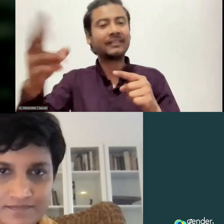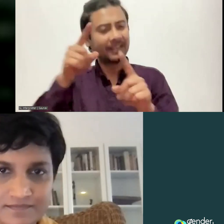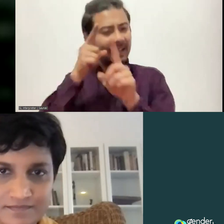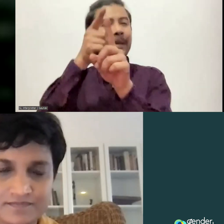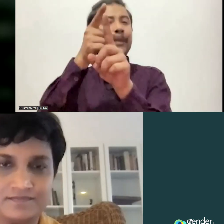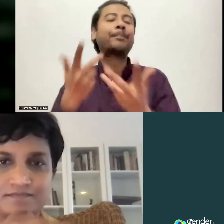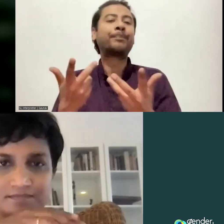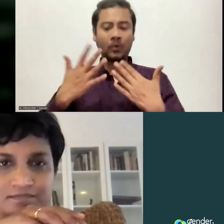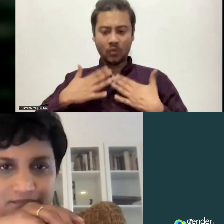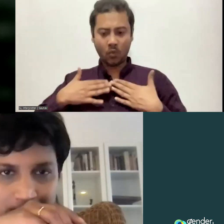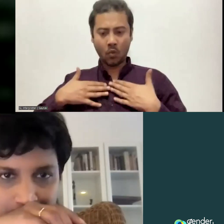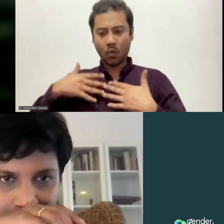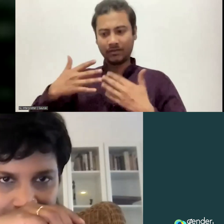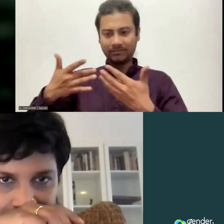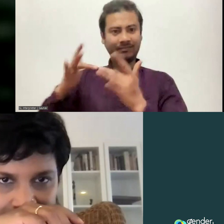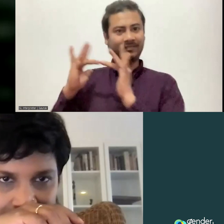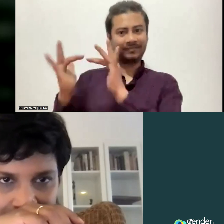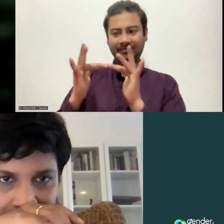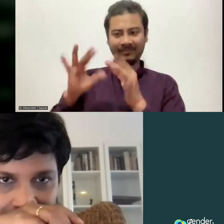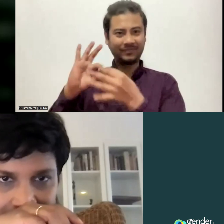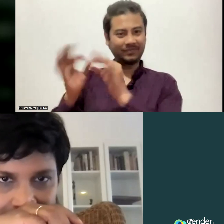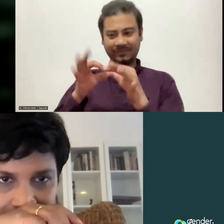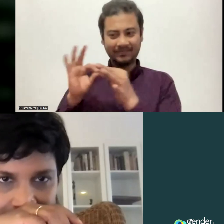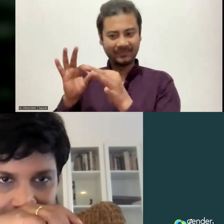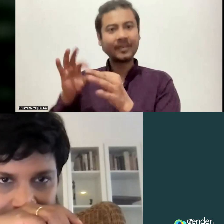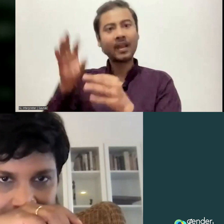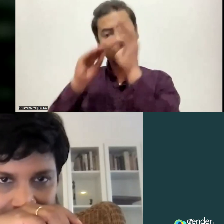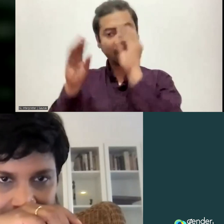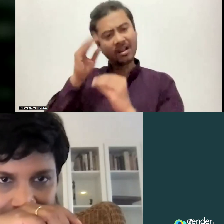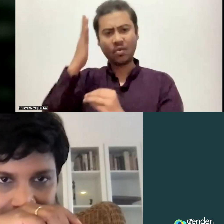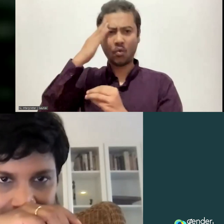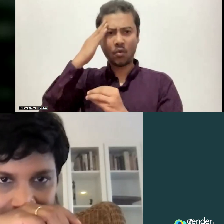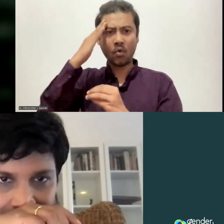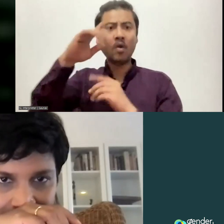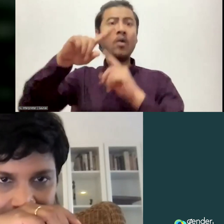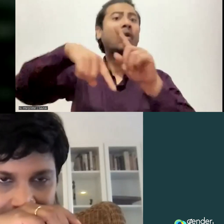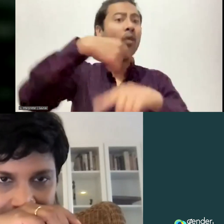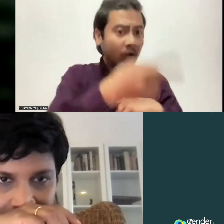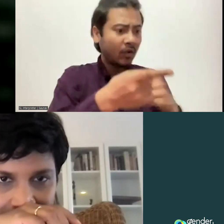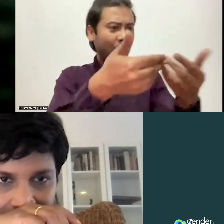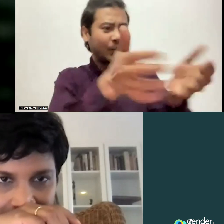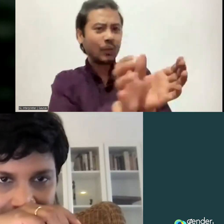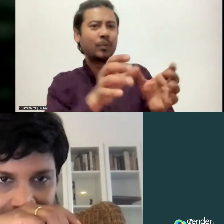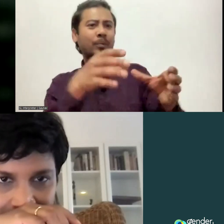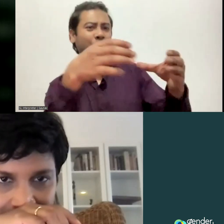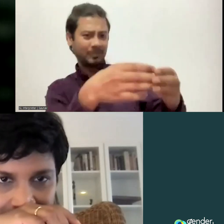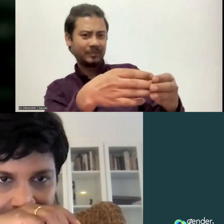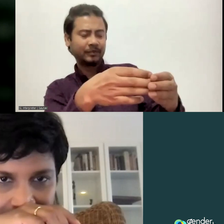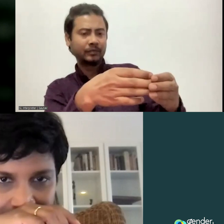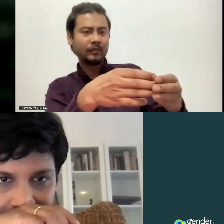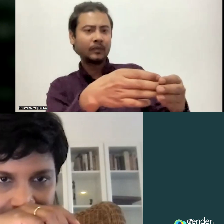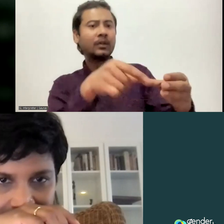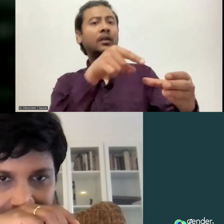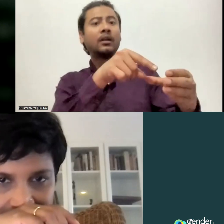frameworks and other, people who possibly we don't always see as being part of the same